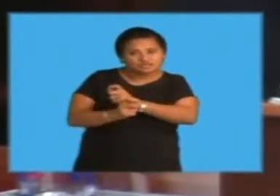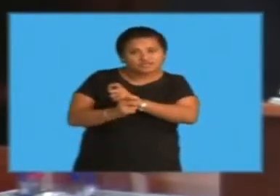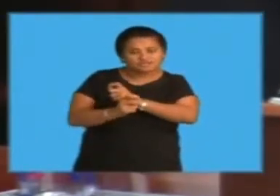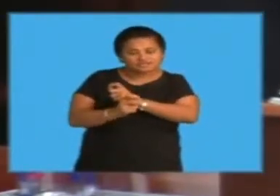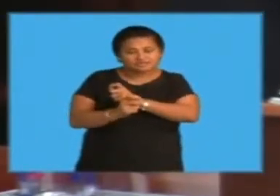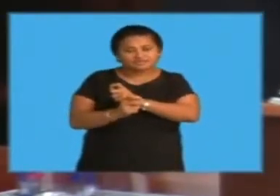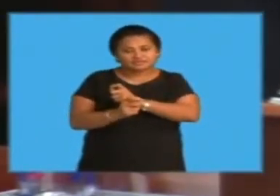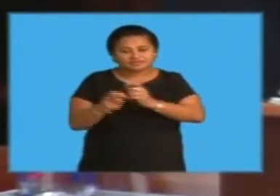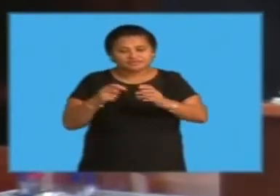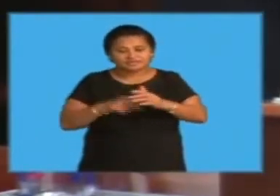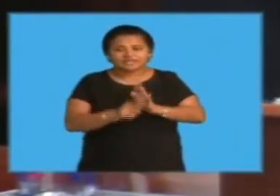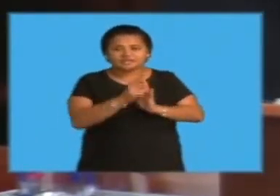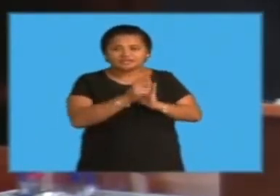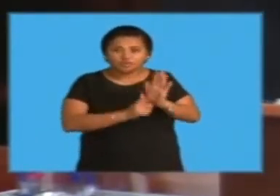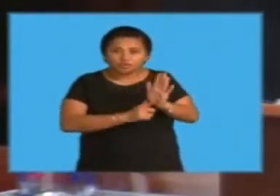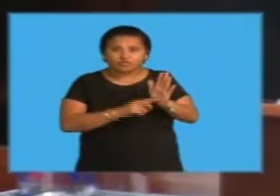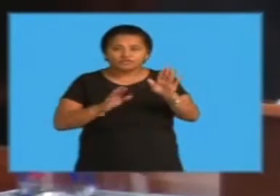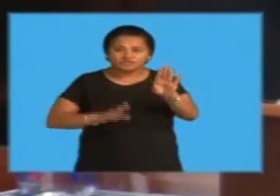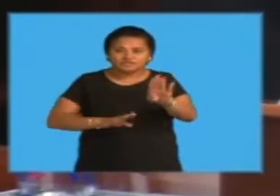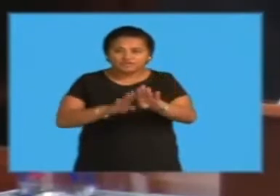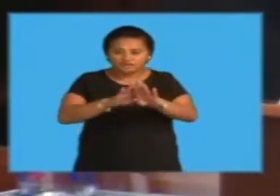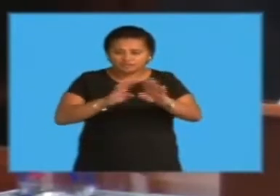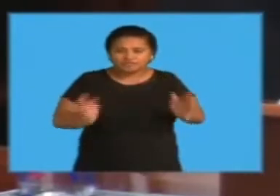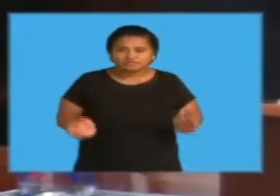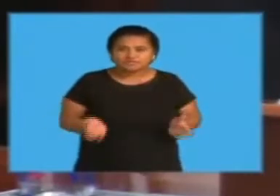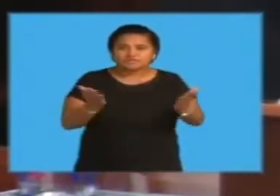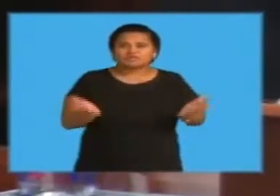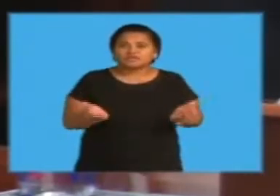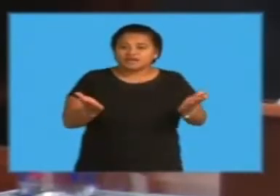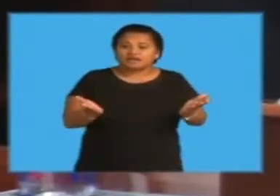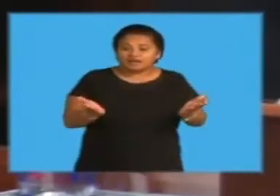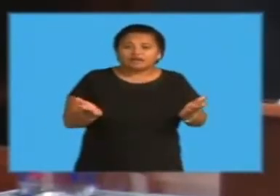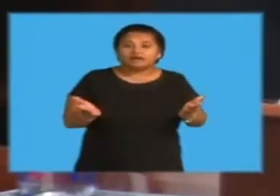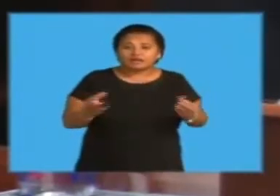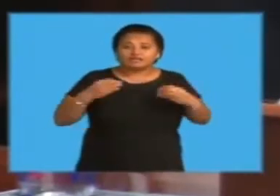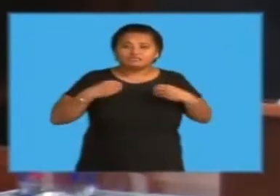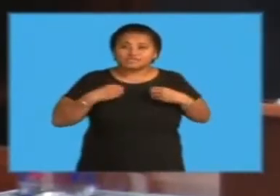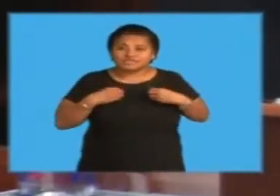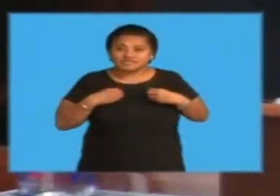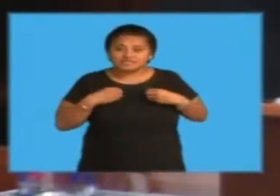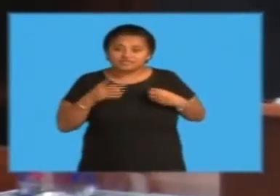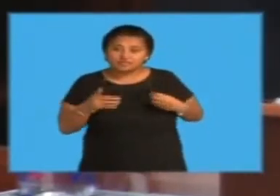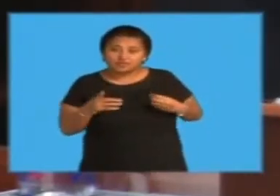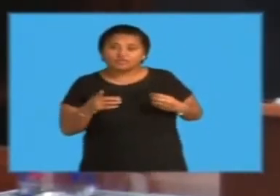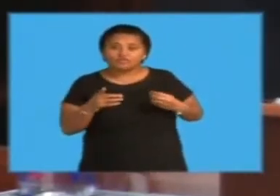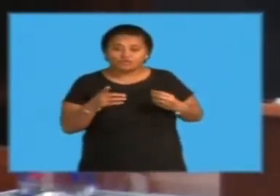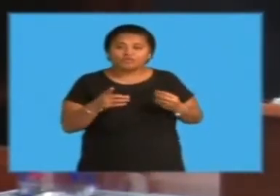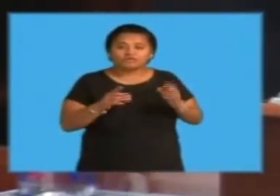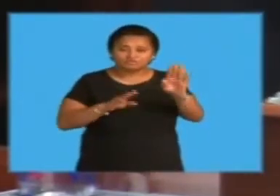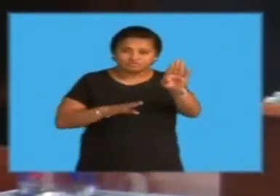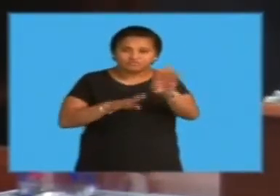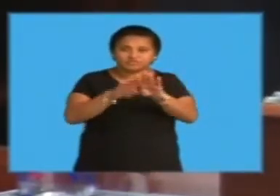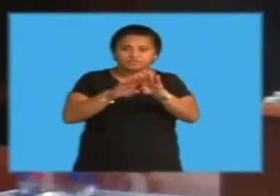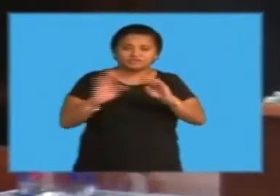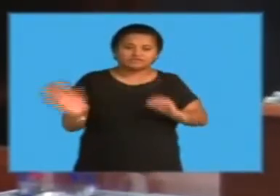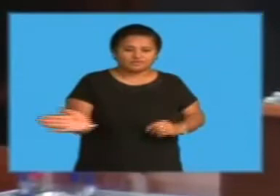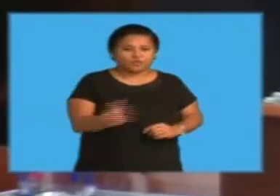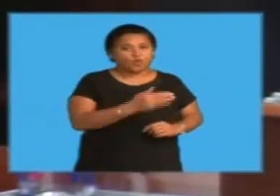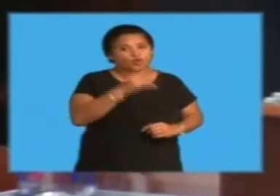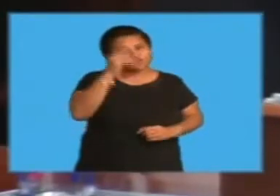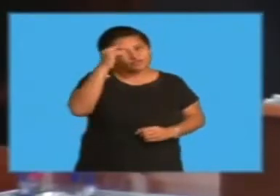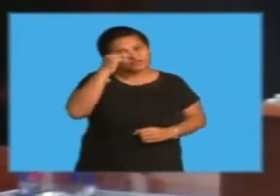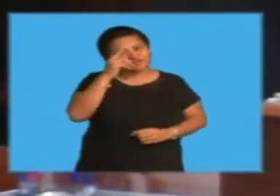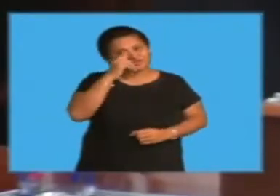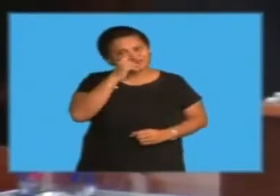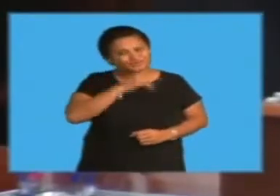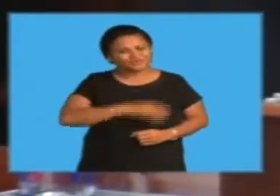improve development and encourage business and provide commercial and financial opportunities for all Fijians. The